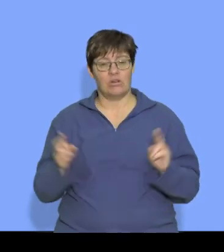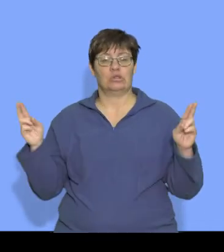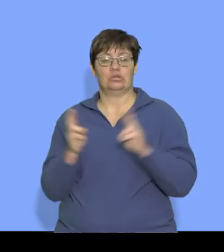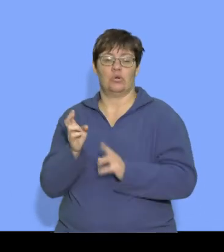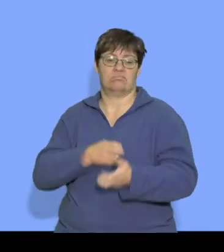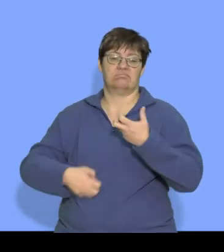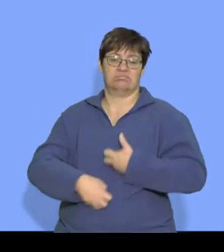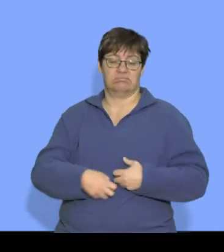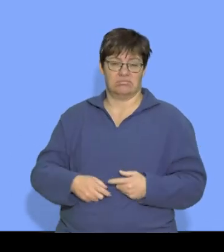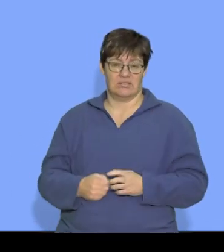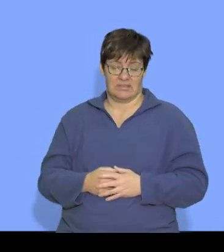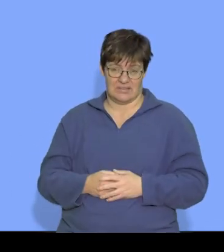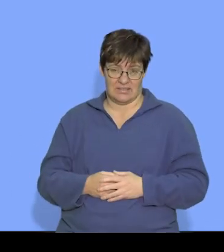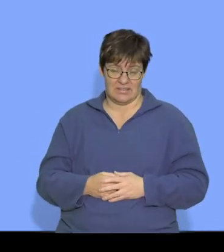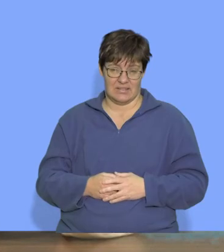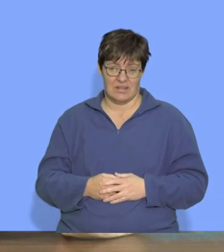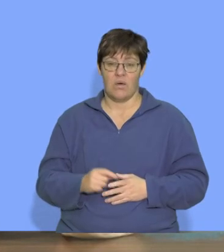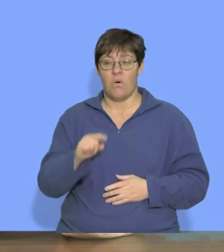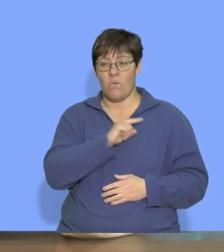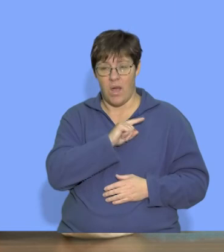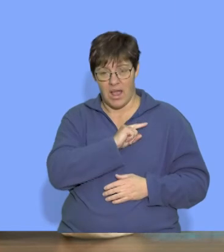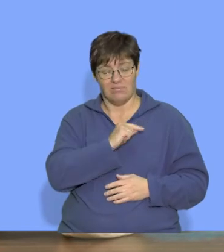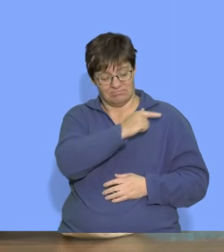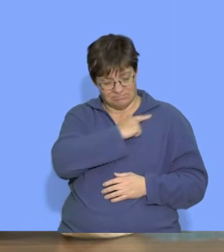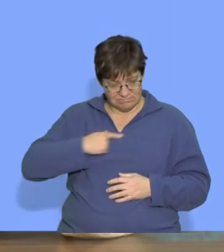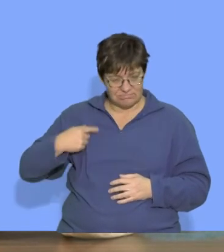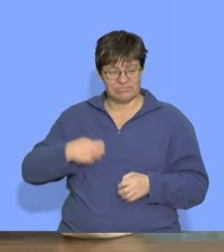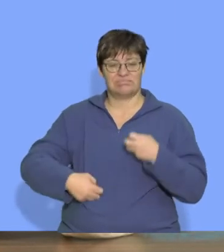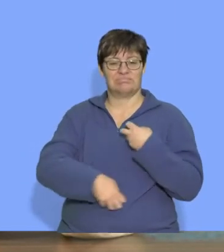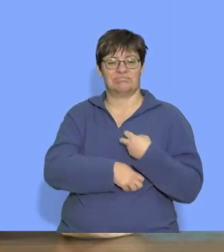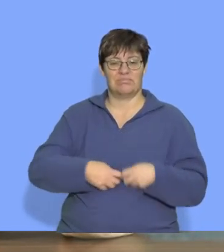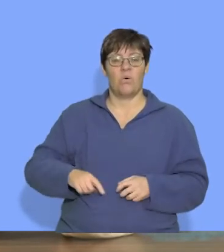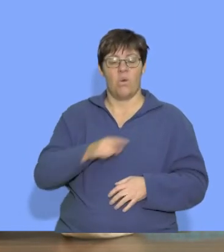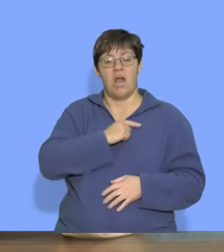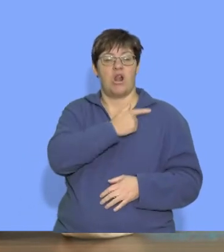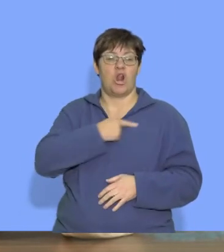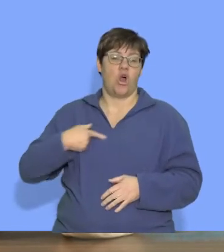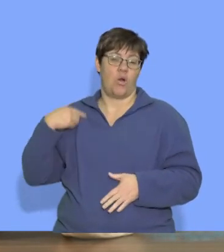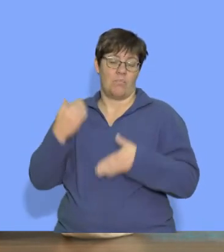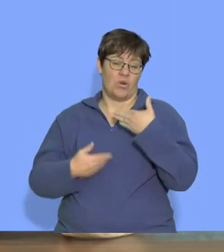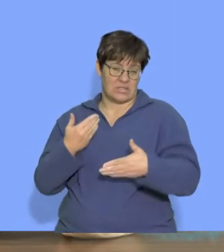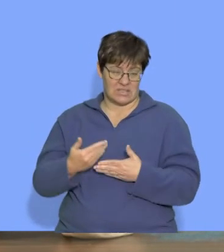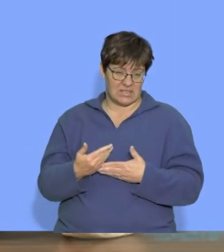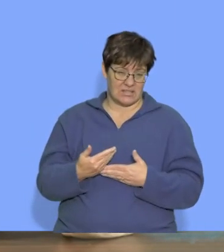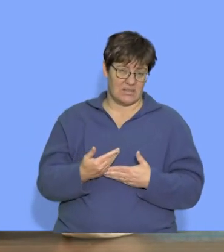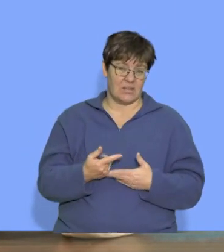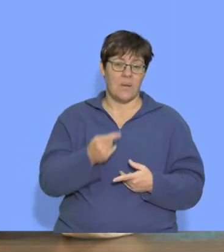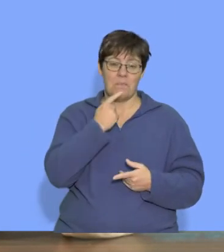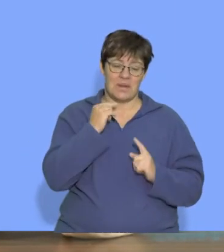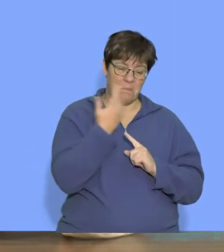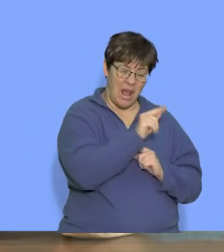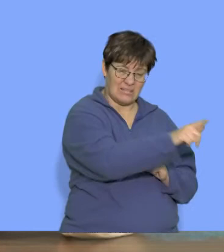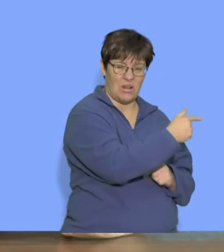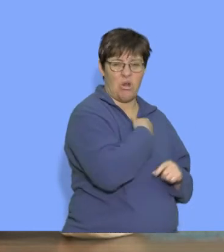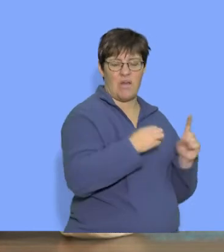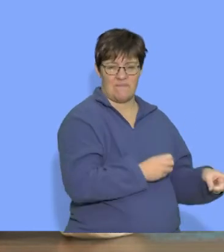digestive system compared to carnivores, which have an elongated digestive system for a much longer process for digesting plant